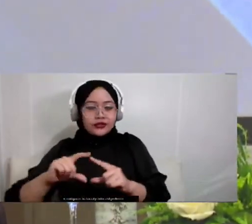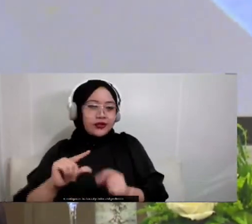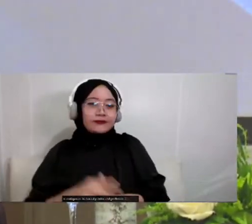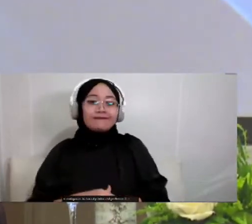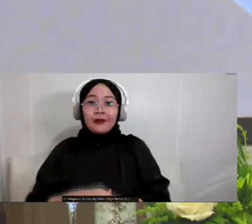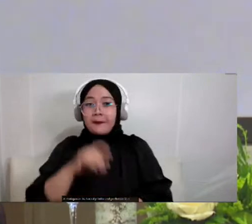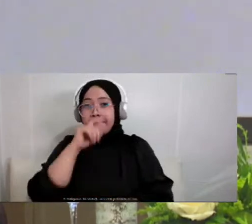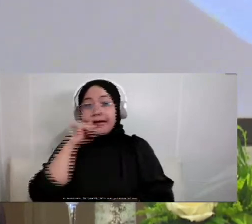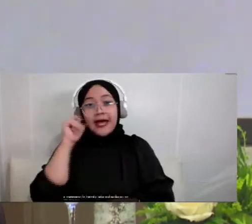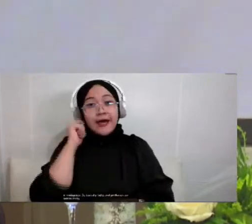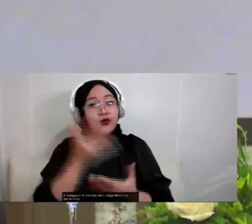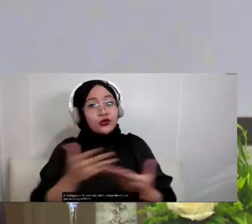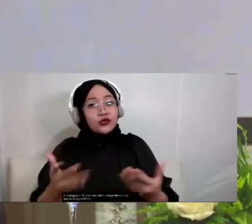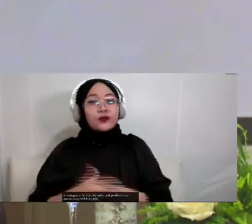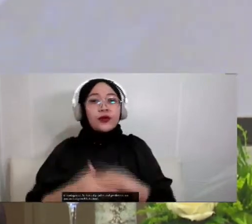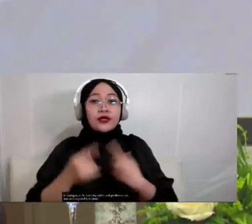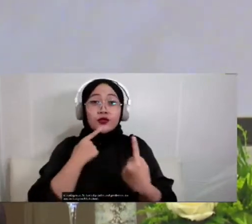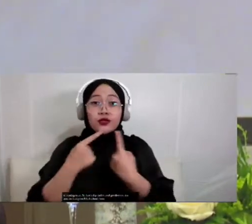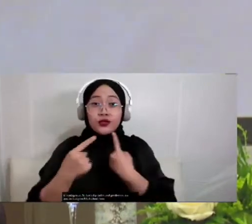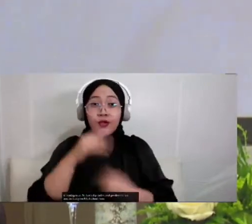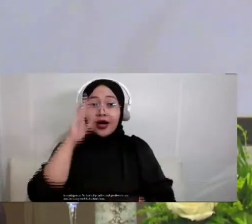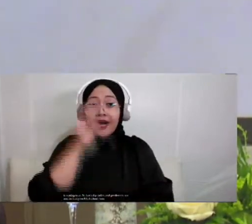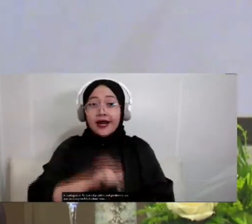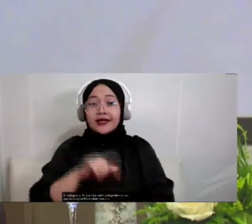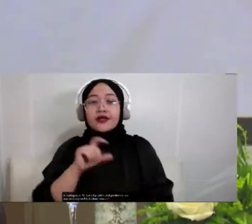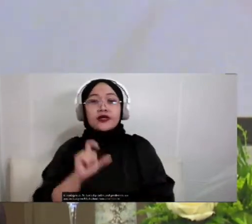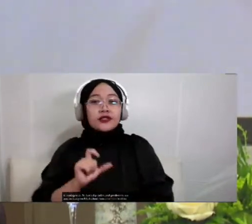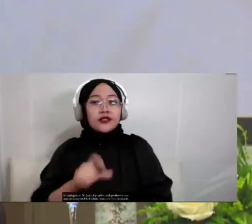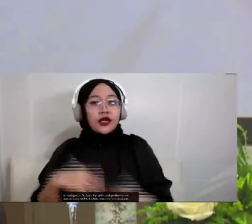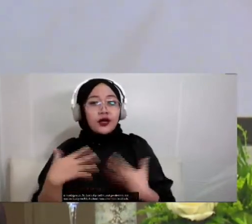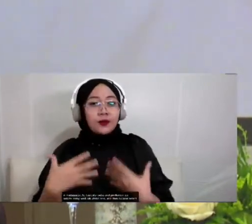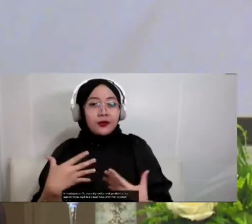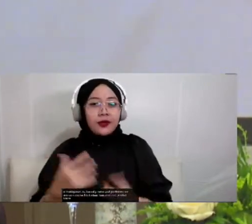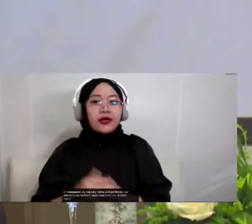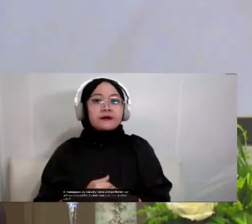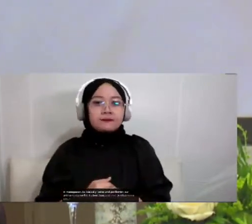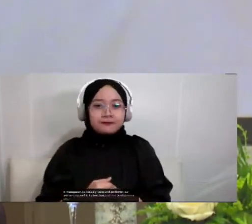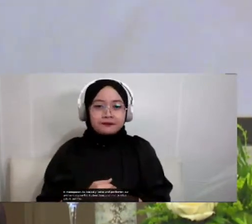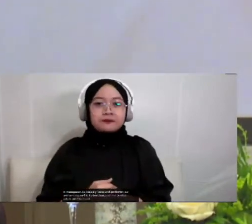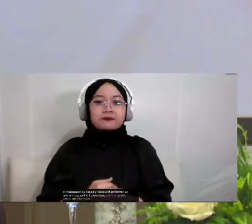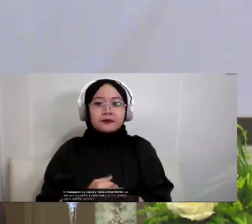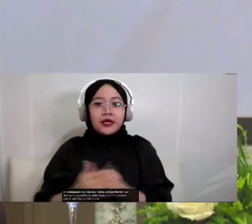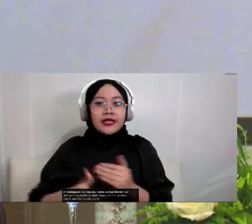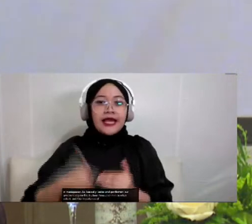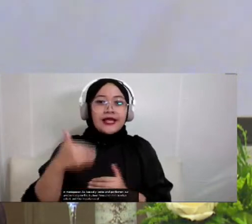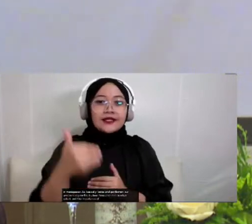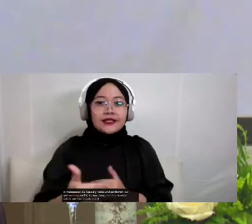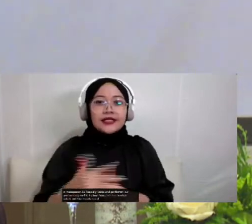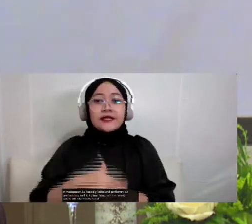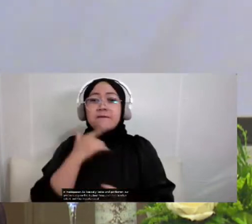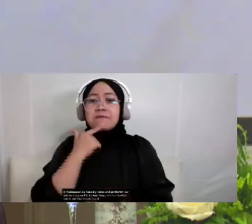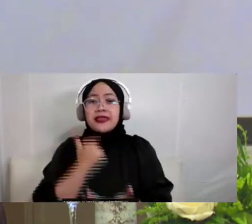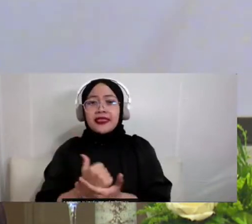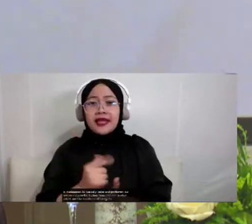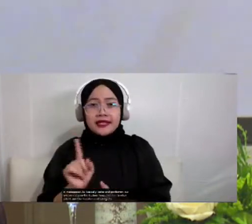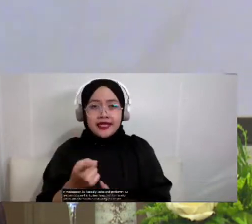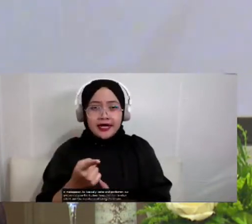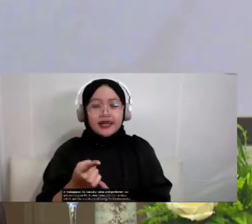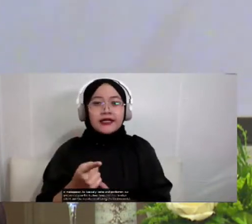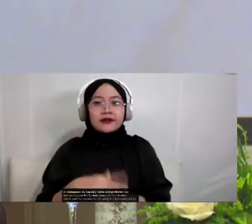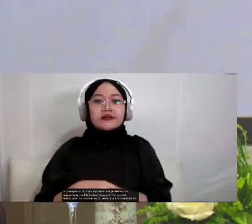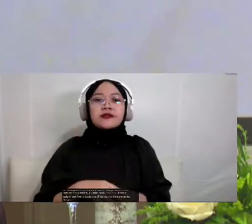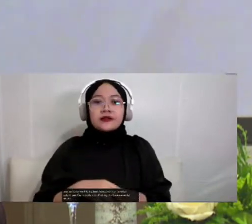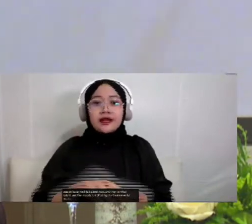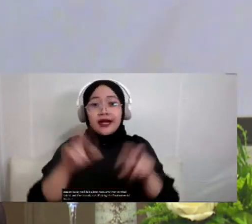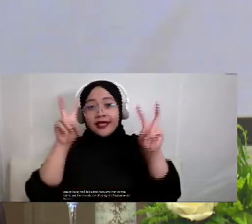session today will talk about how, and then to what extent, and the importance of taking the environmental issues